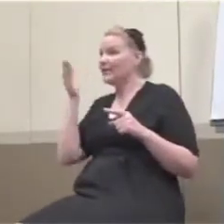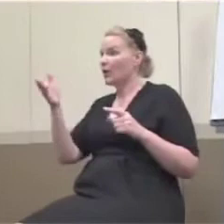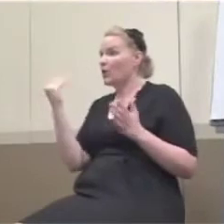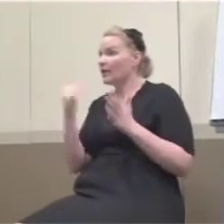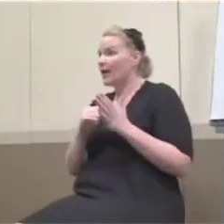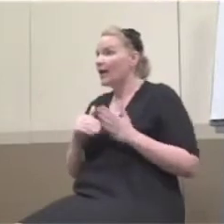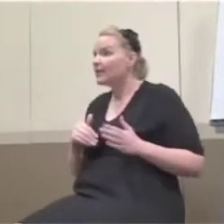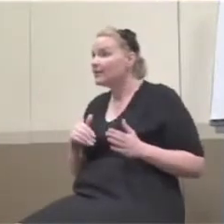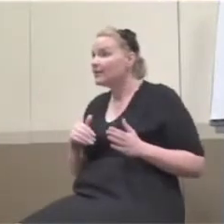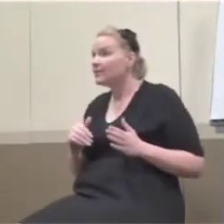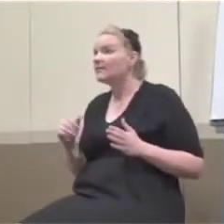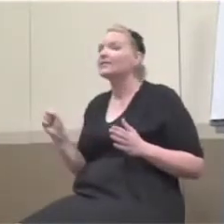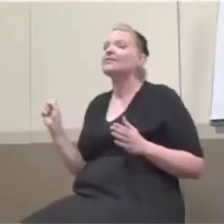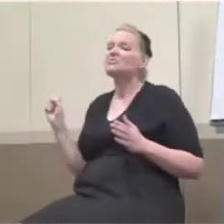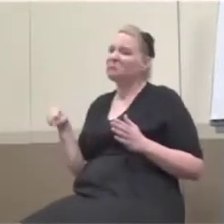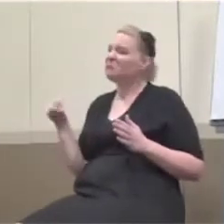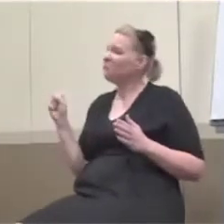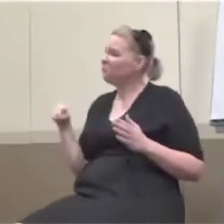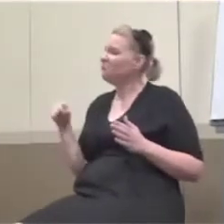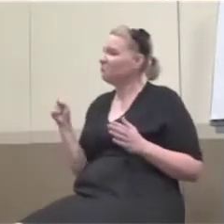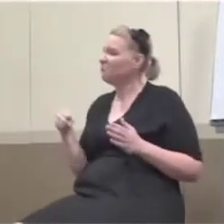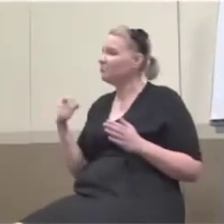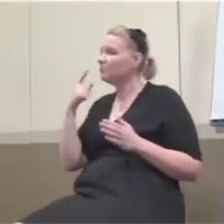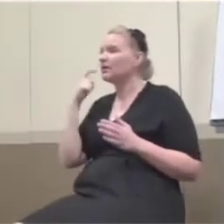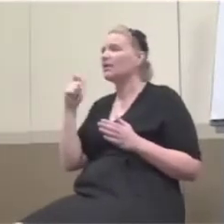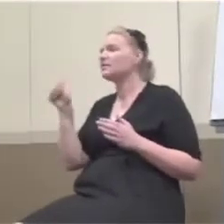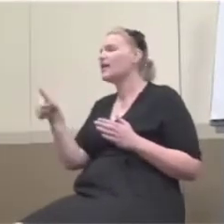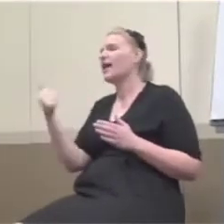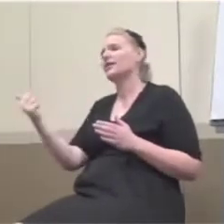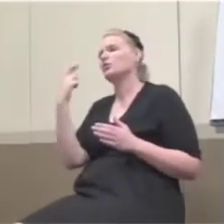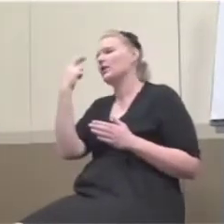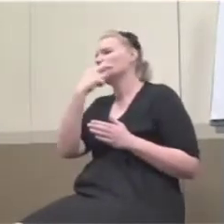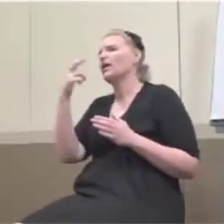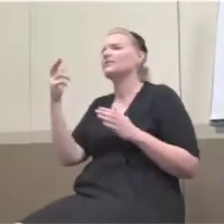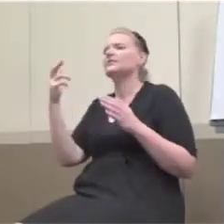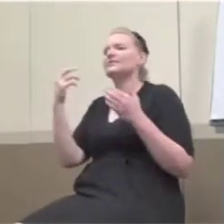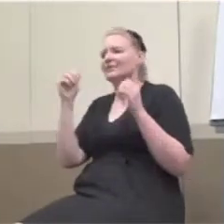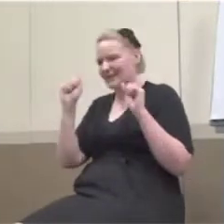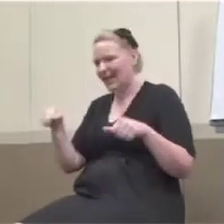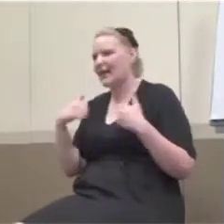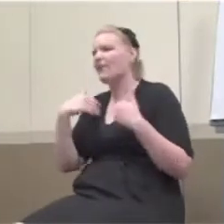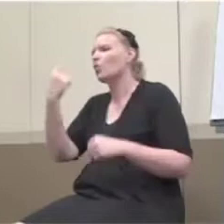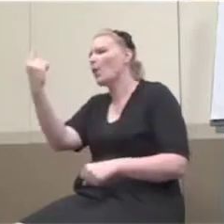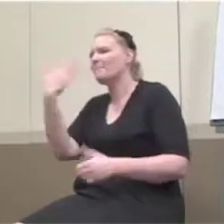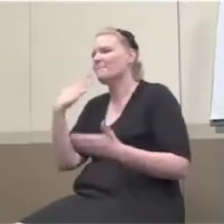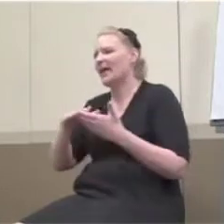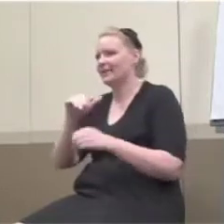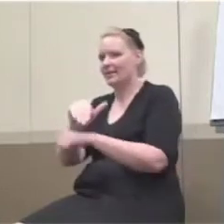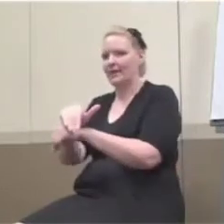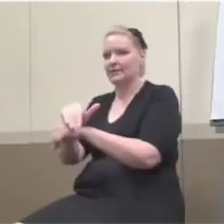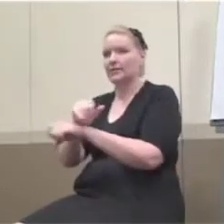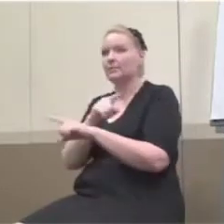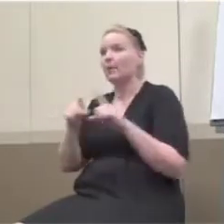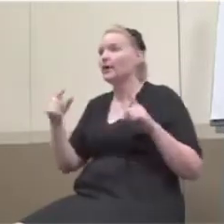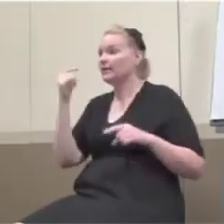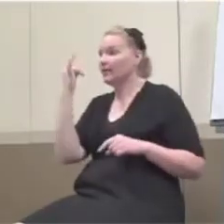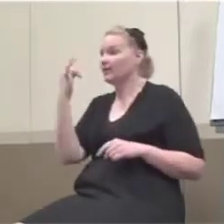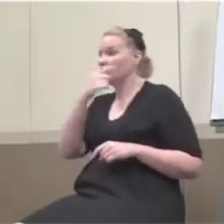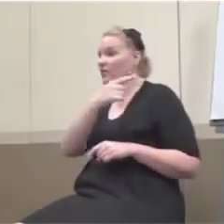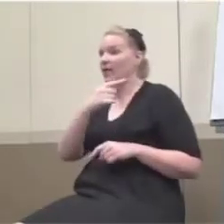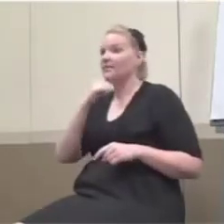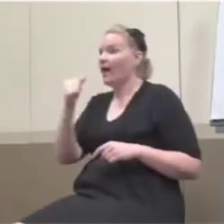Yes. Chances are you will, because any restaurant can have a bad night, right? But if you don't get these things, will you go